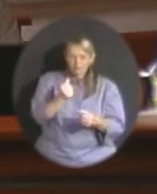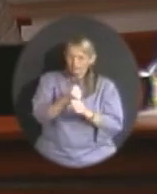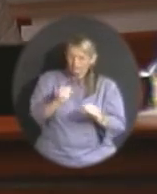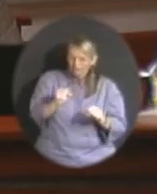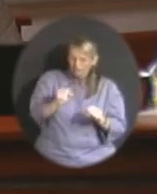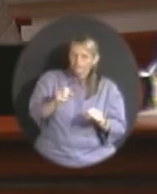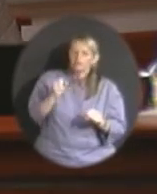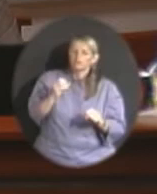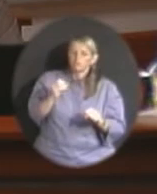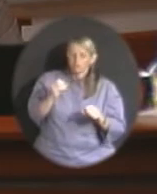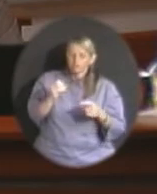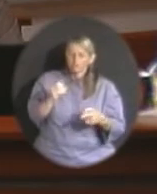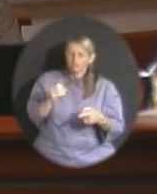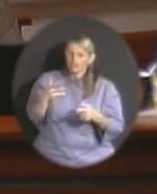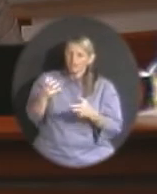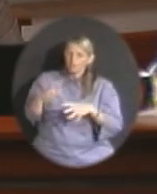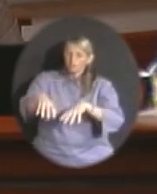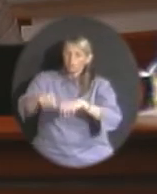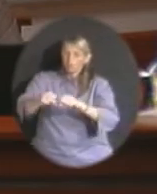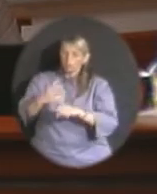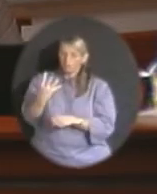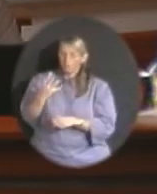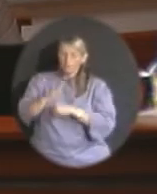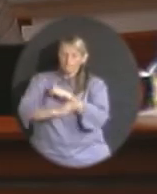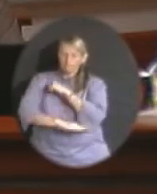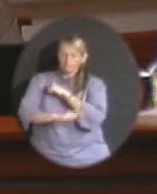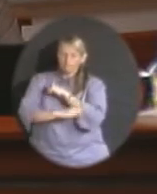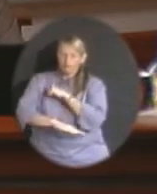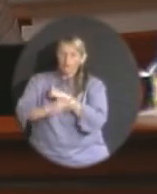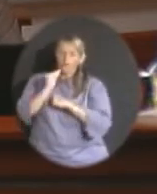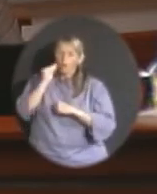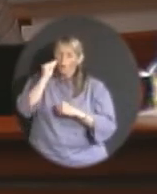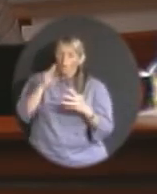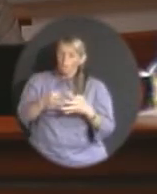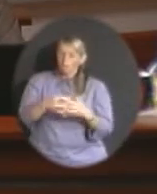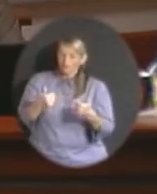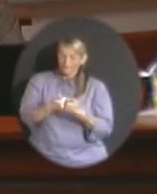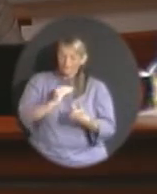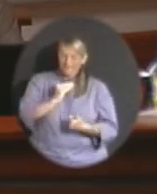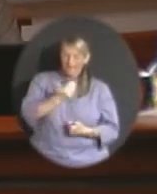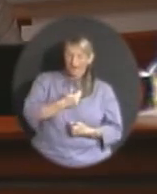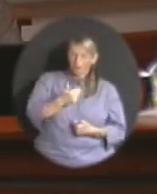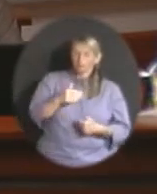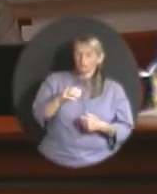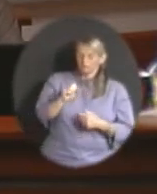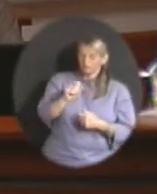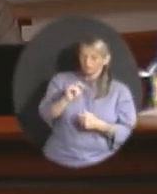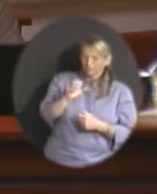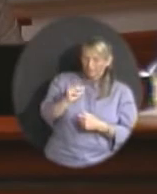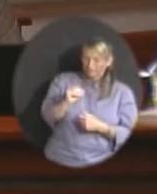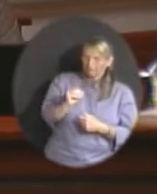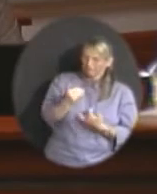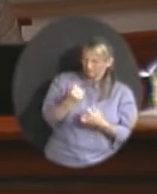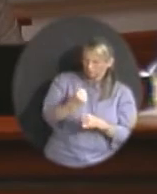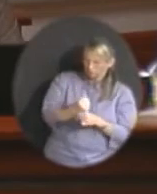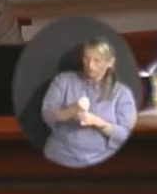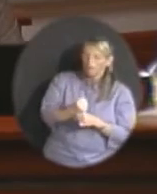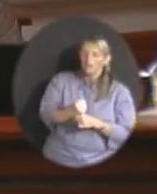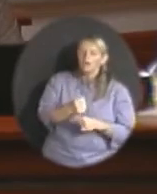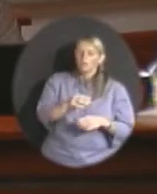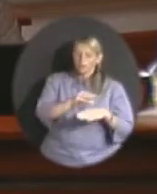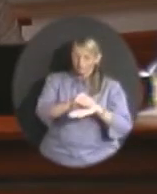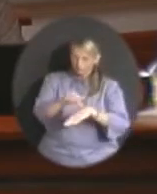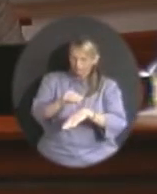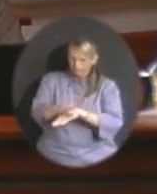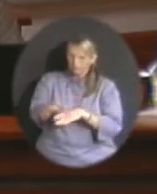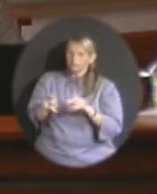fall home football games at our stadiums this fall. We've involved staff, talked to a lot of people, and so